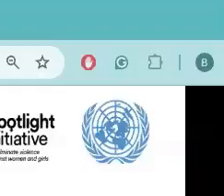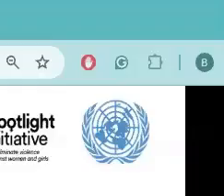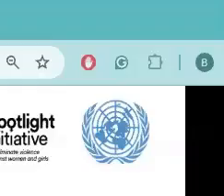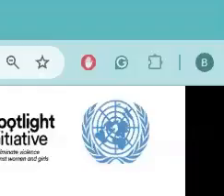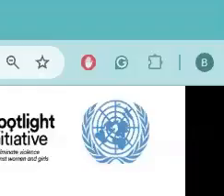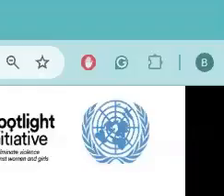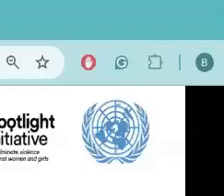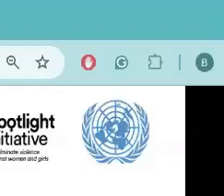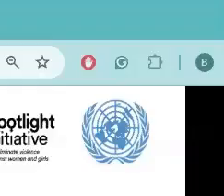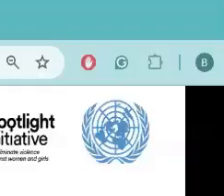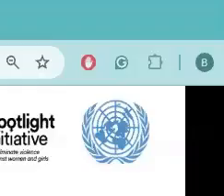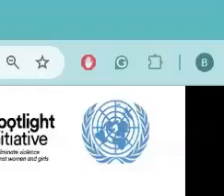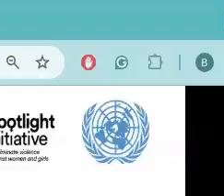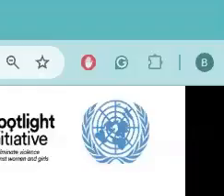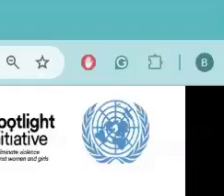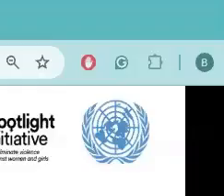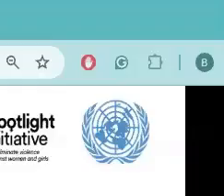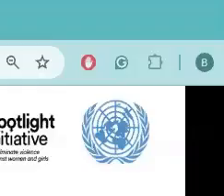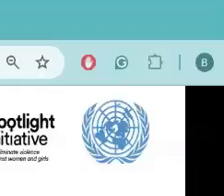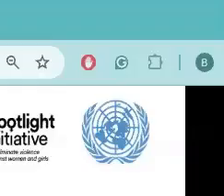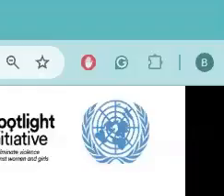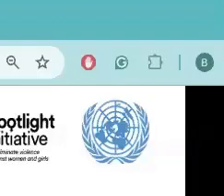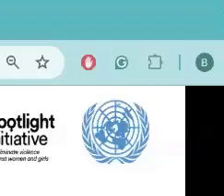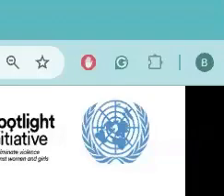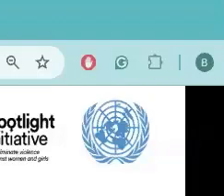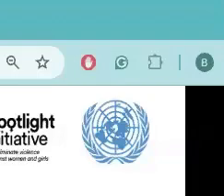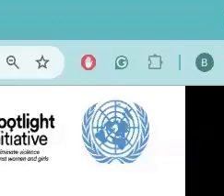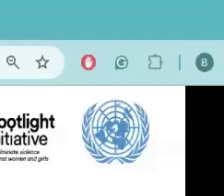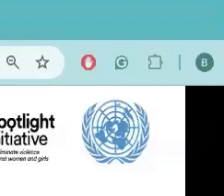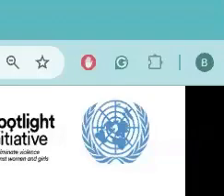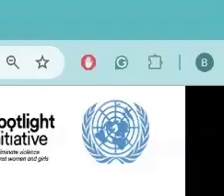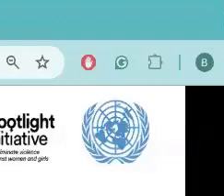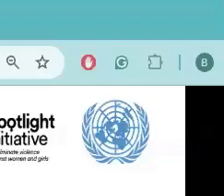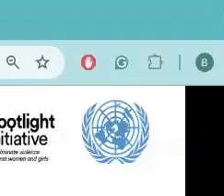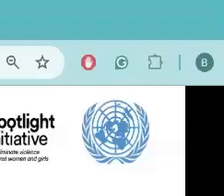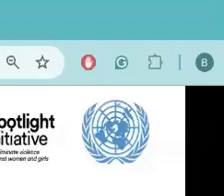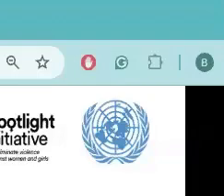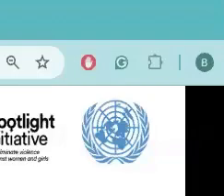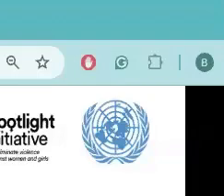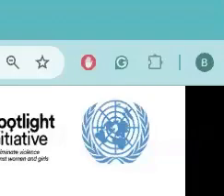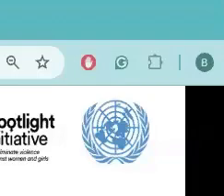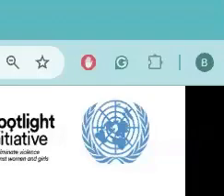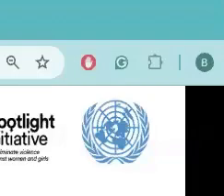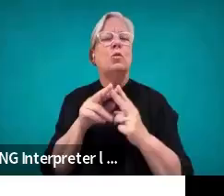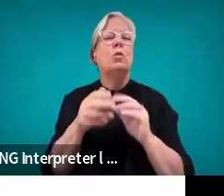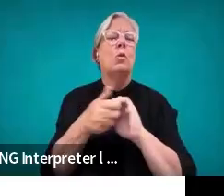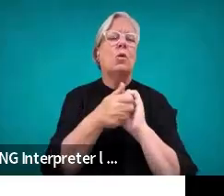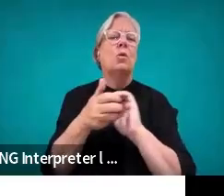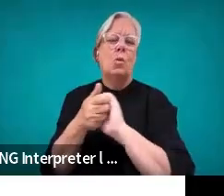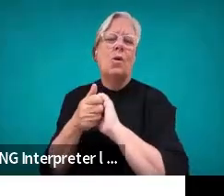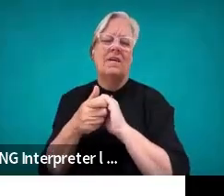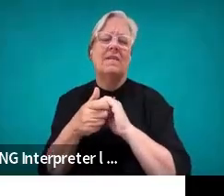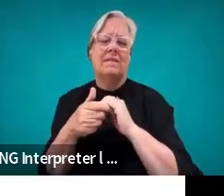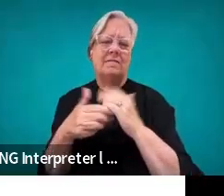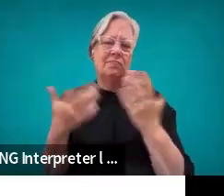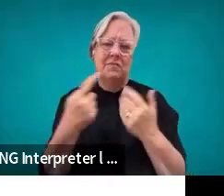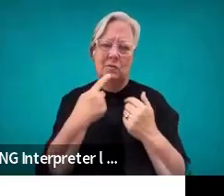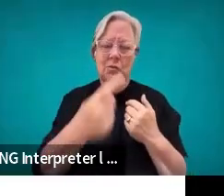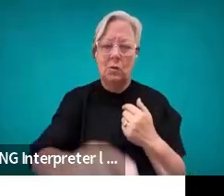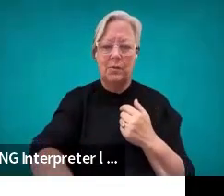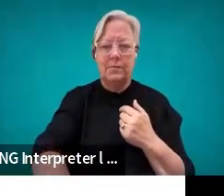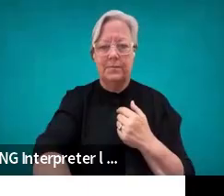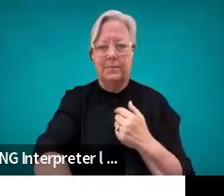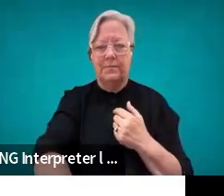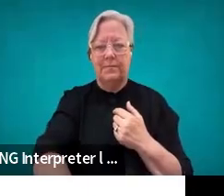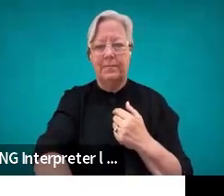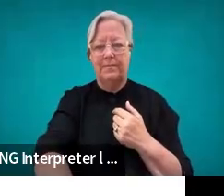through as the Civil Society Global Reference Group of Spotlight. As a history for all of you, I'm just showing you what we went through with the